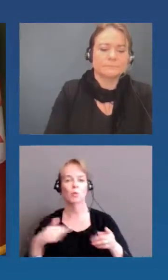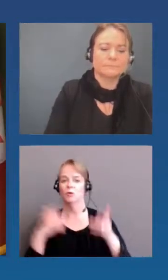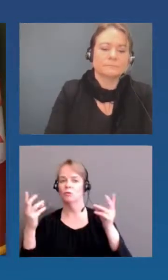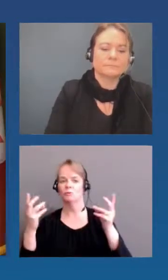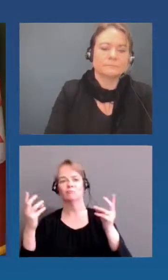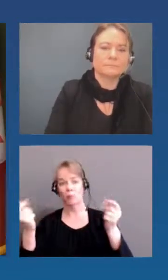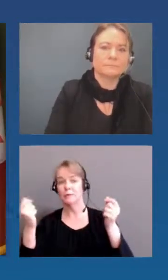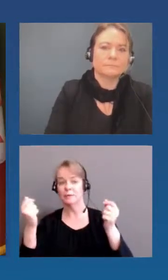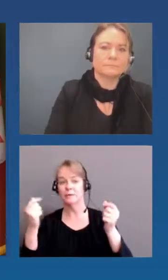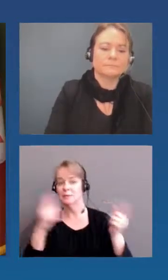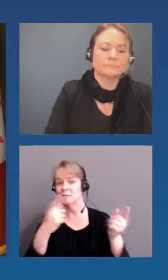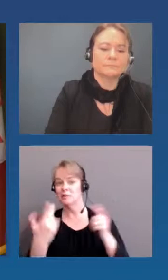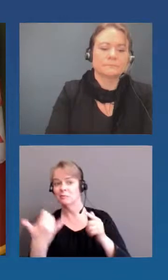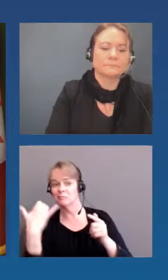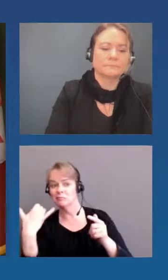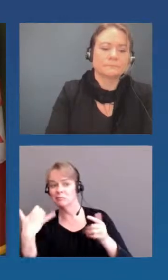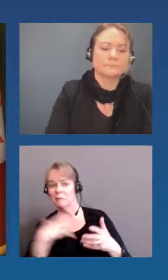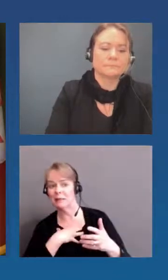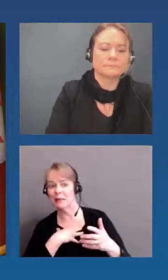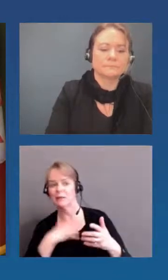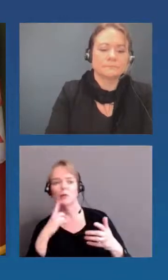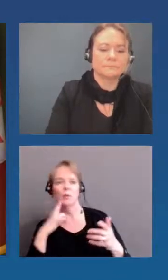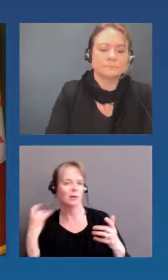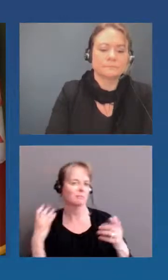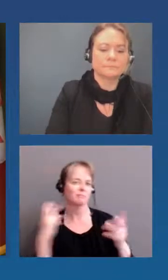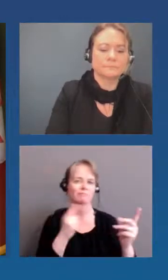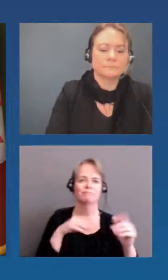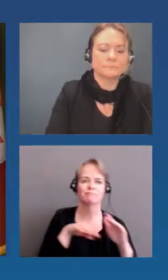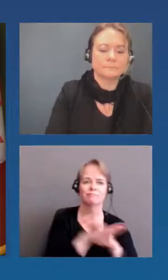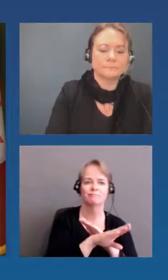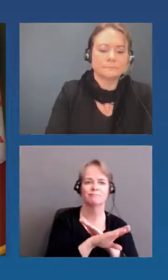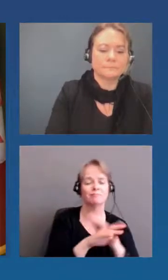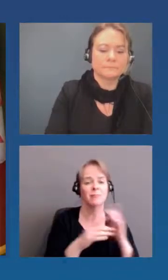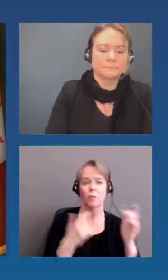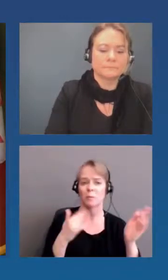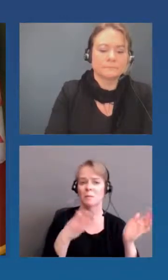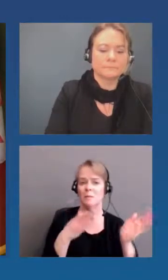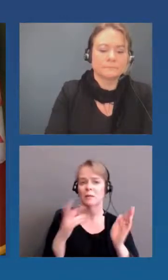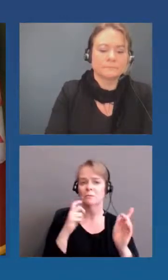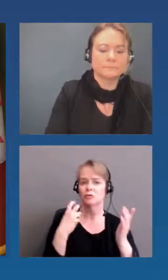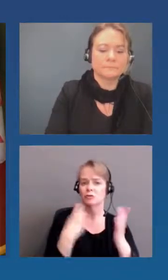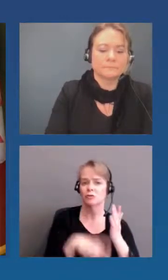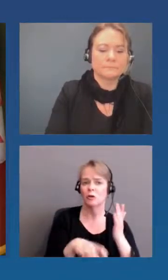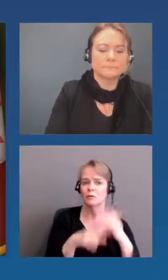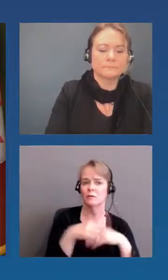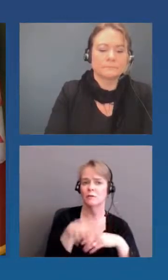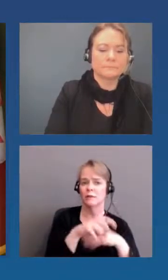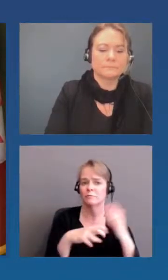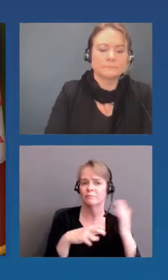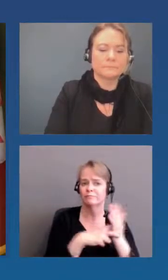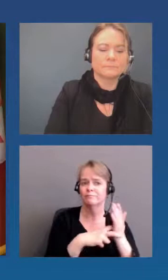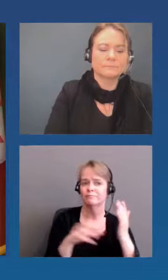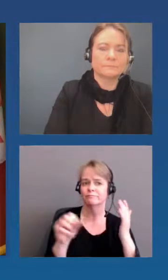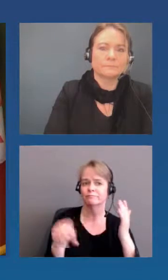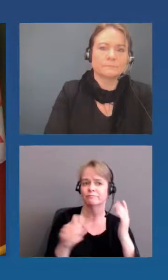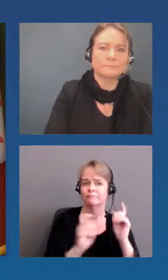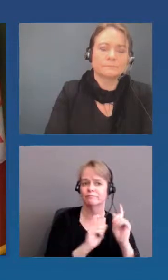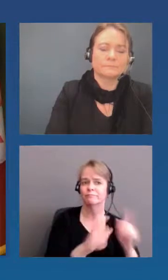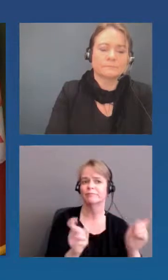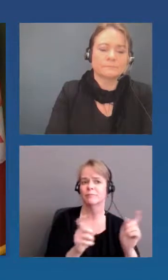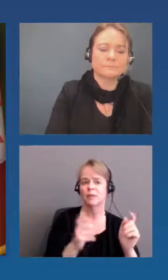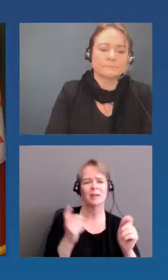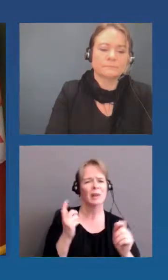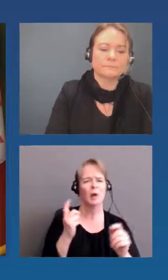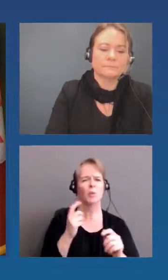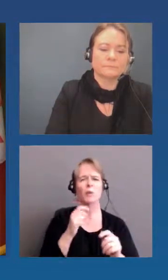with the appropriate response, and there will be charges. So we're not going to hesitate to do that because it puts everyone